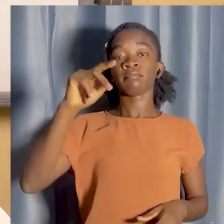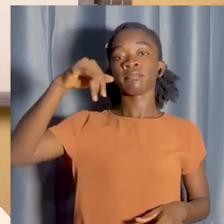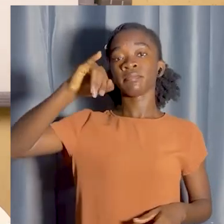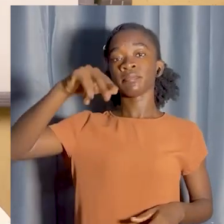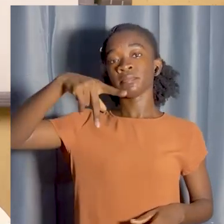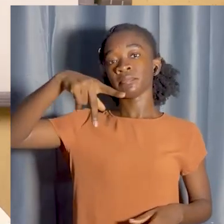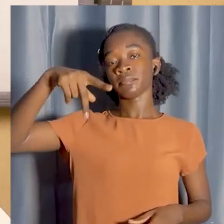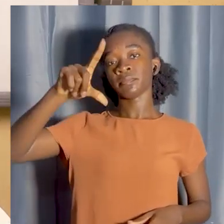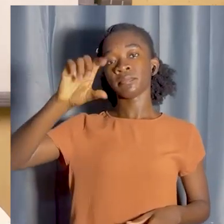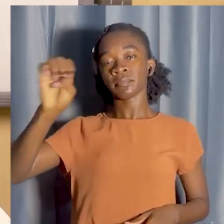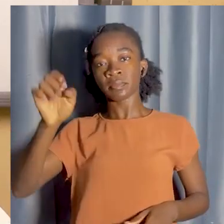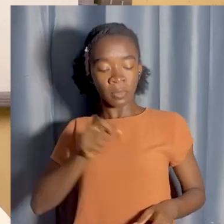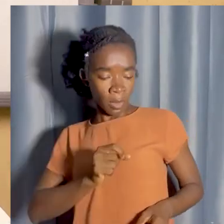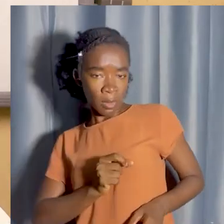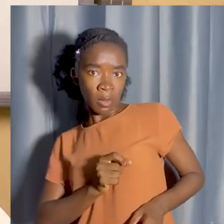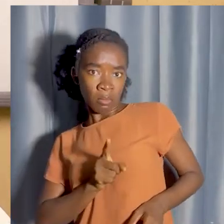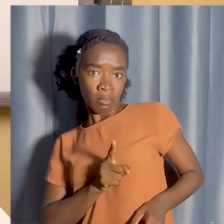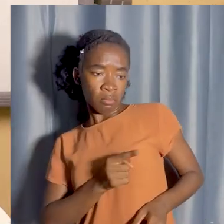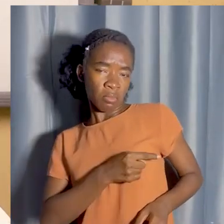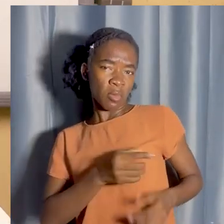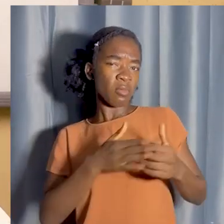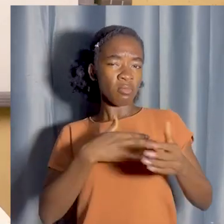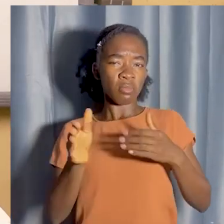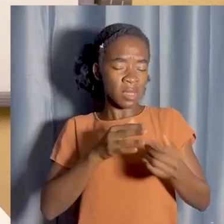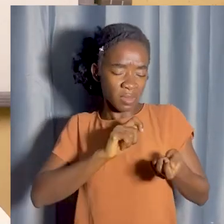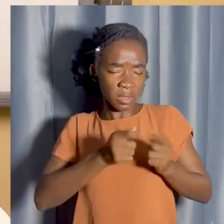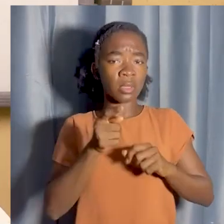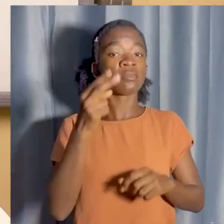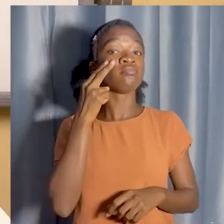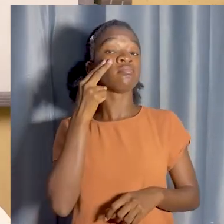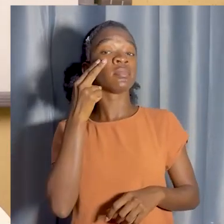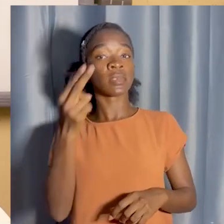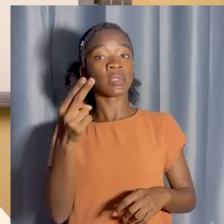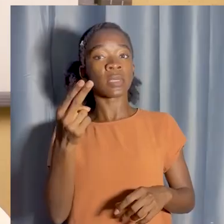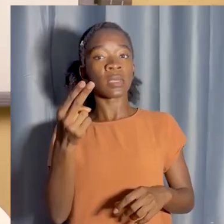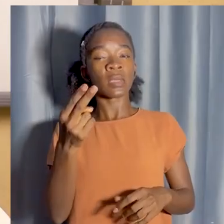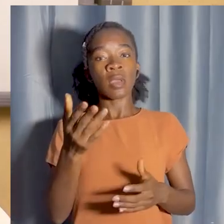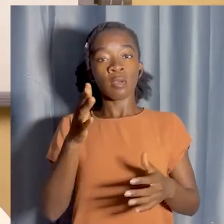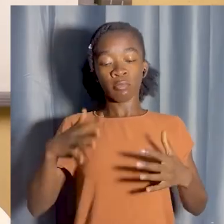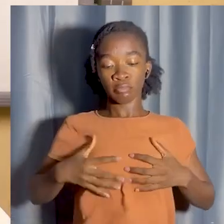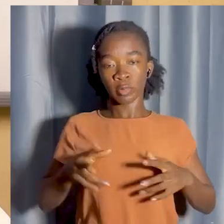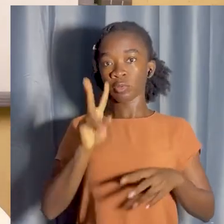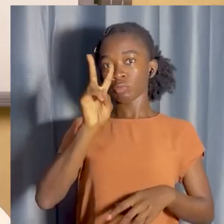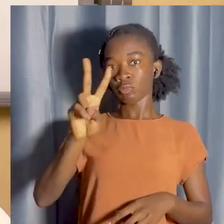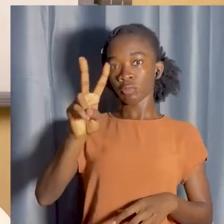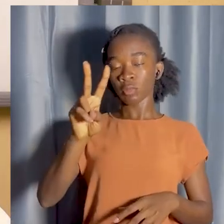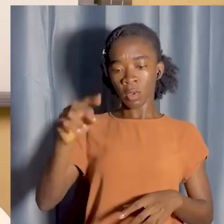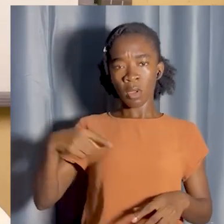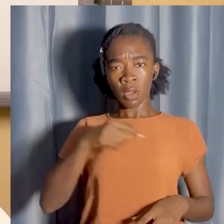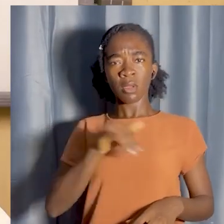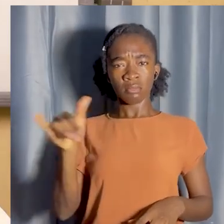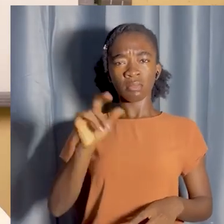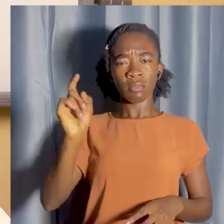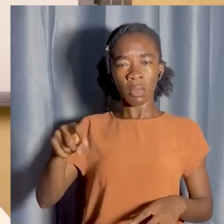nipple being drawn in? If you notice any change at all, especially something, the breasts are two, so they should be the same. So if one side looks